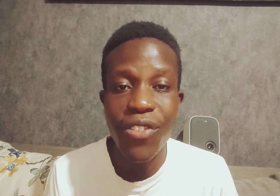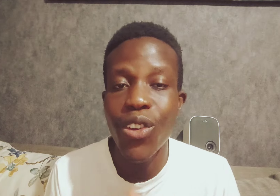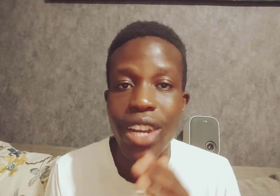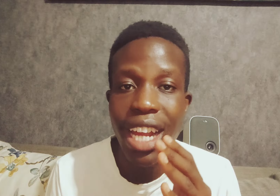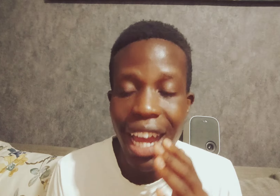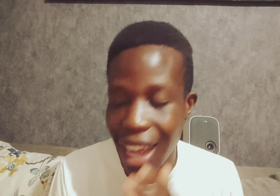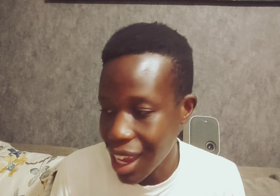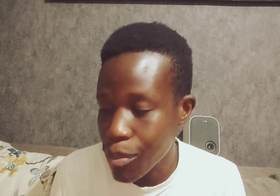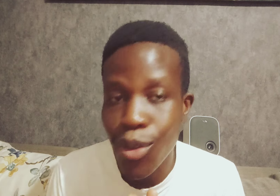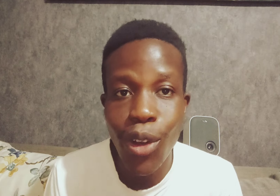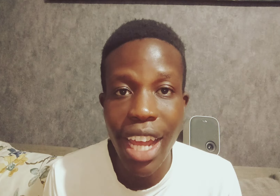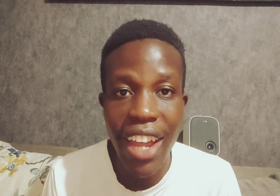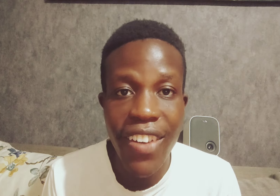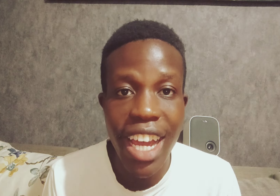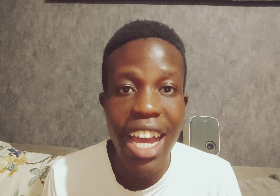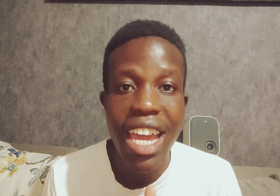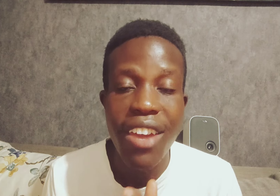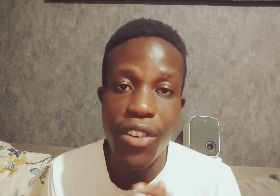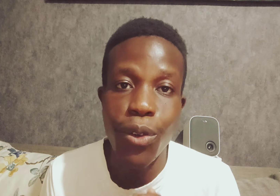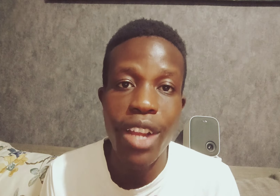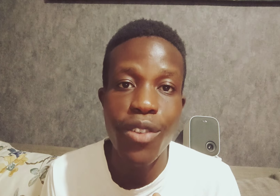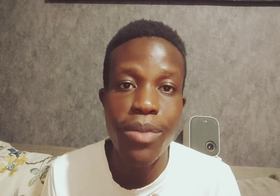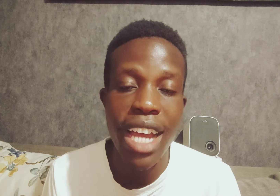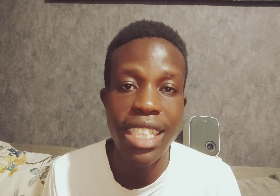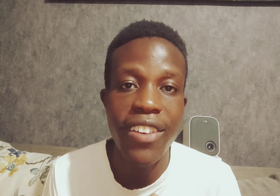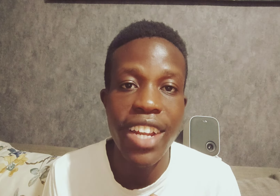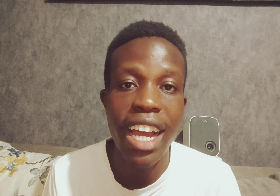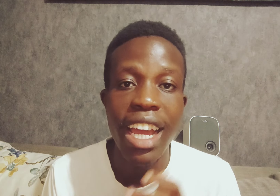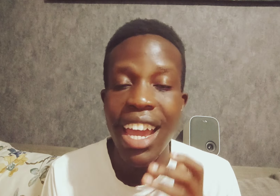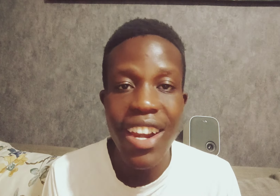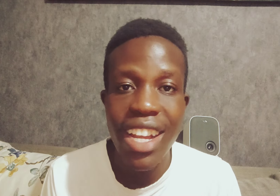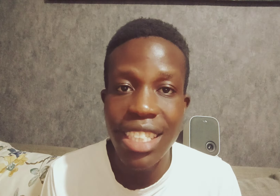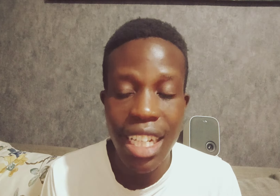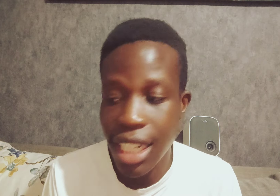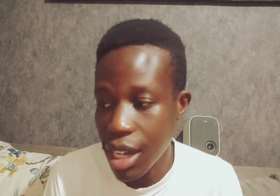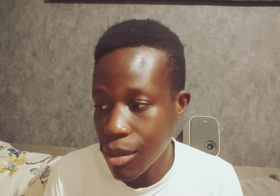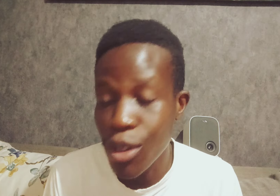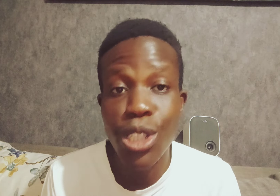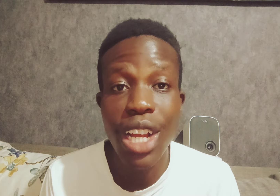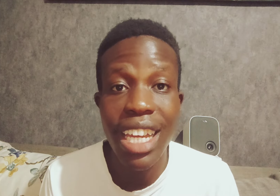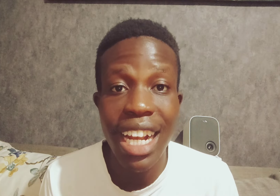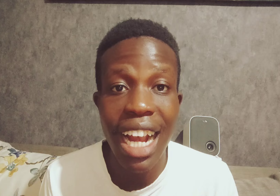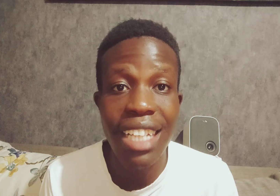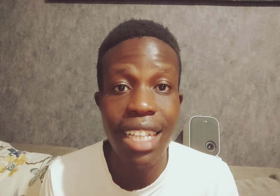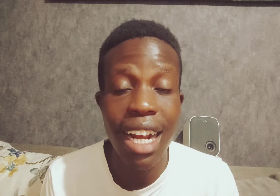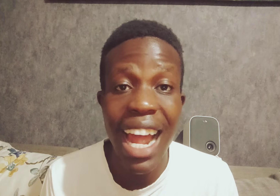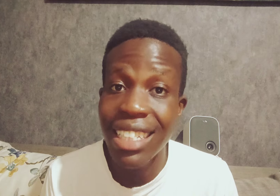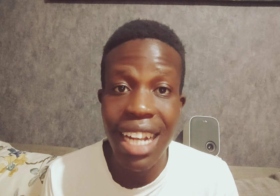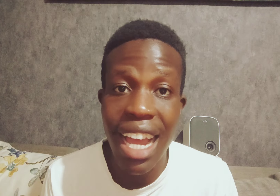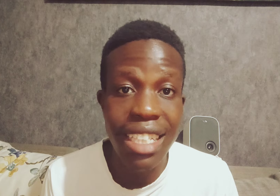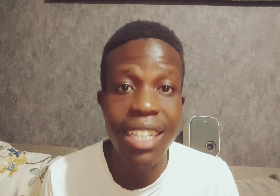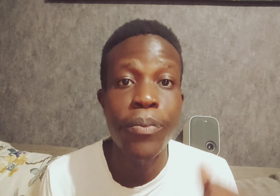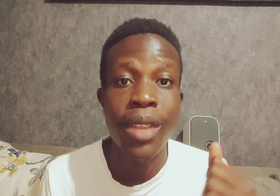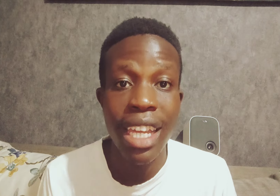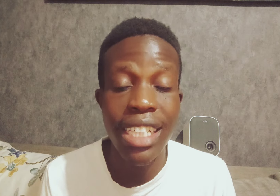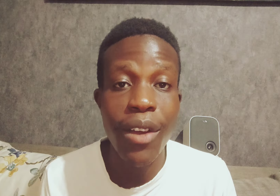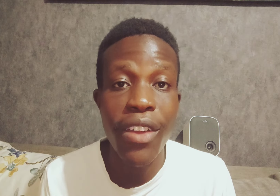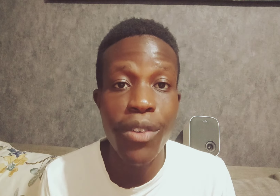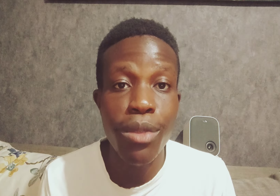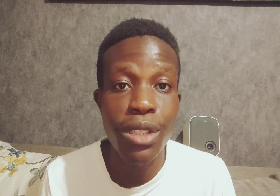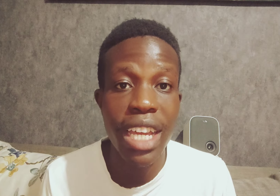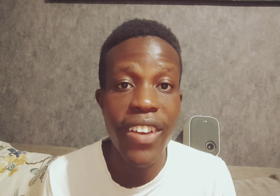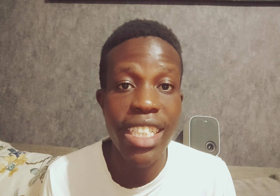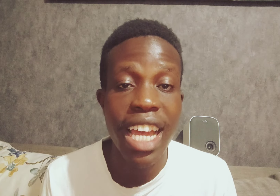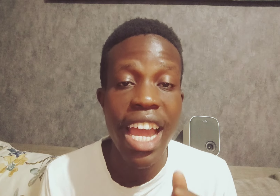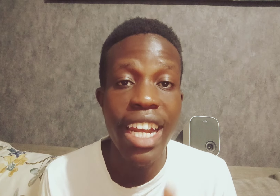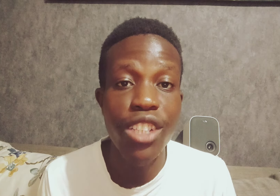that if you're in a prone area, evacuate from that area. Areas that usually get landslides, get away